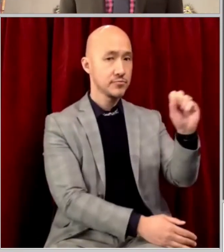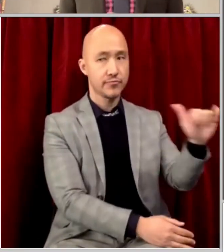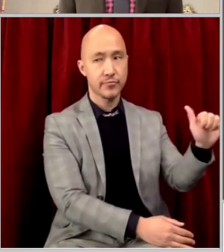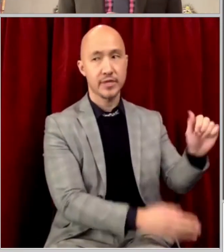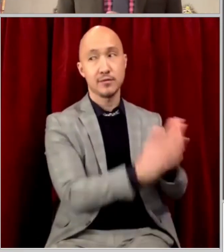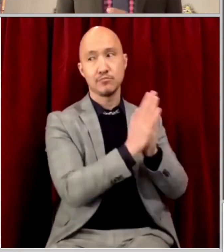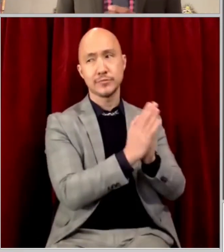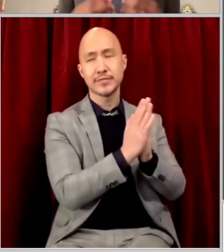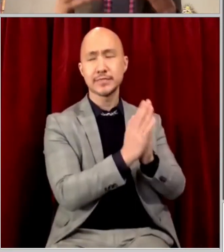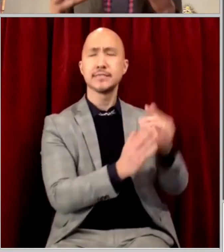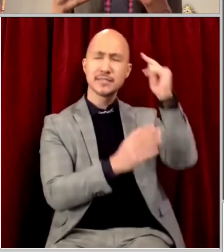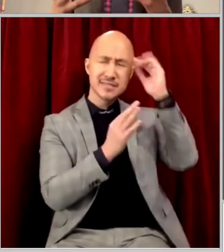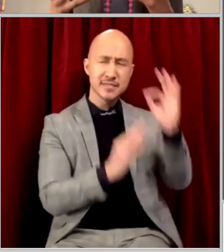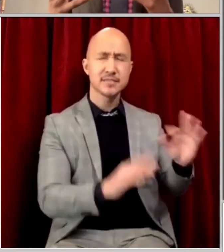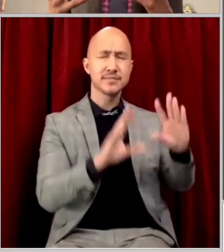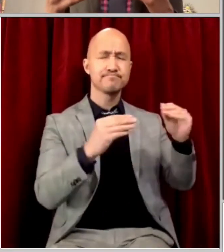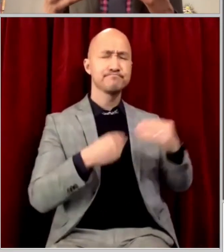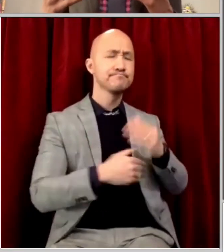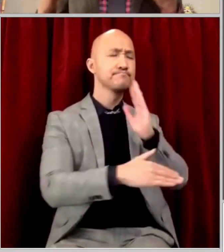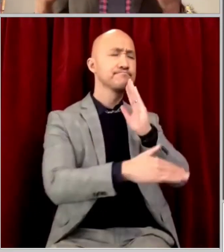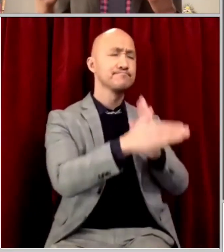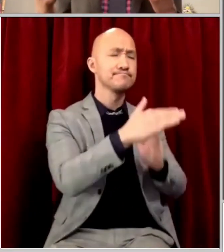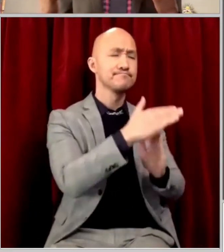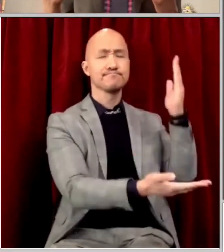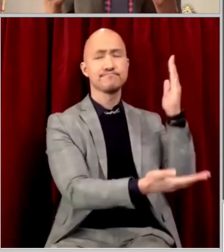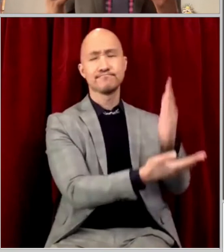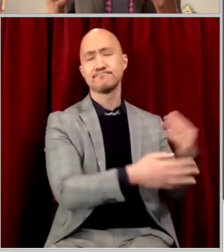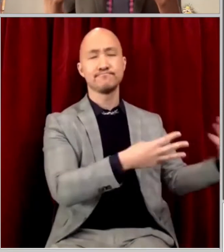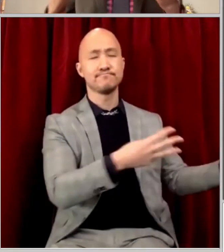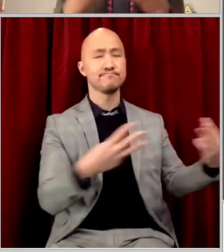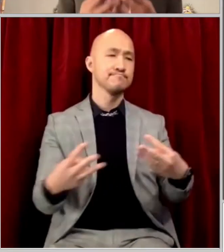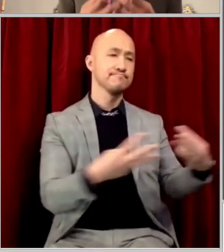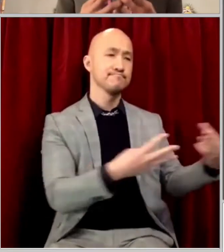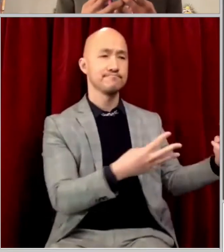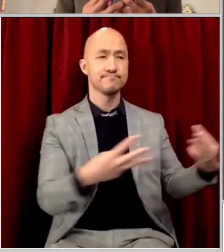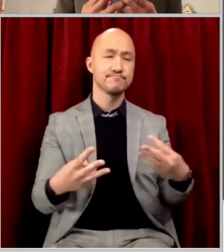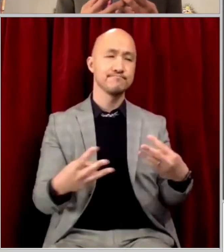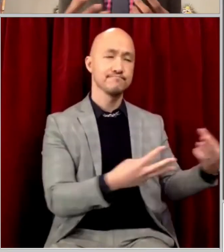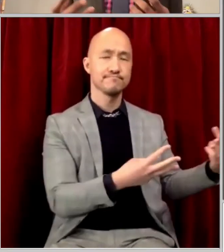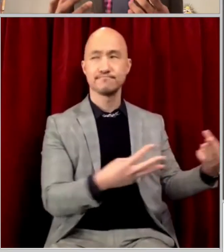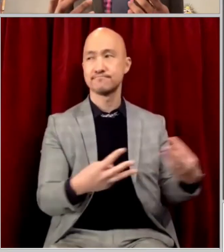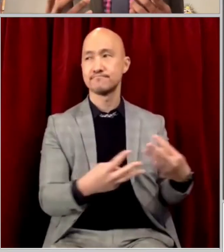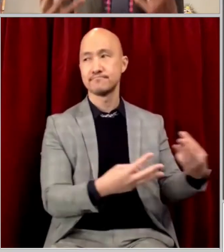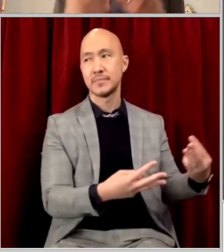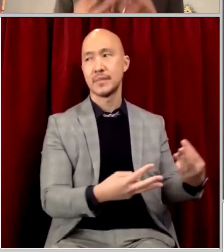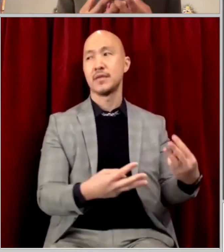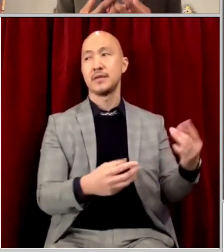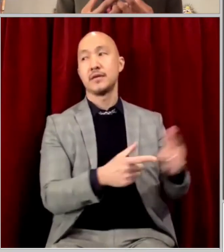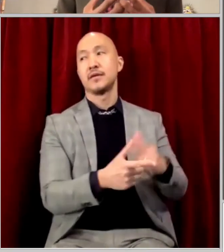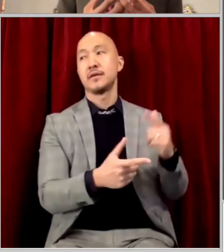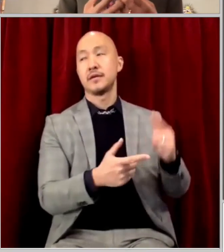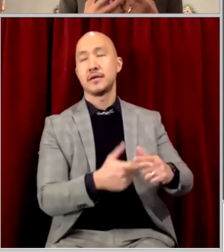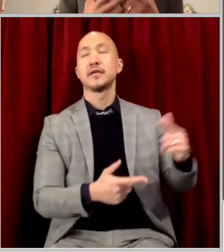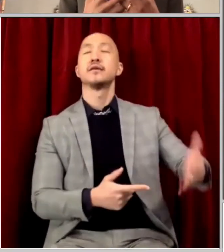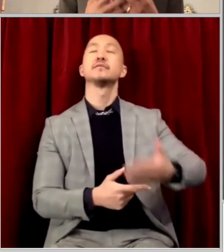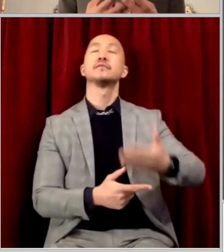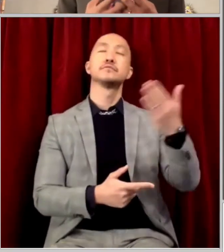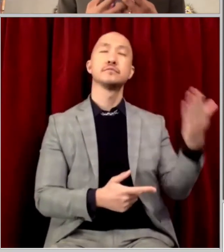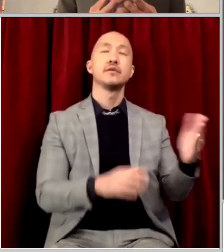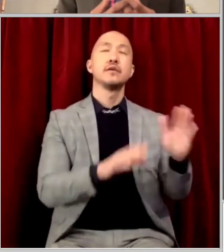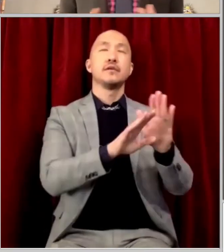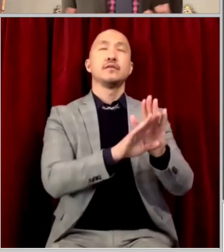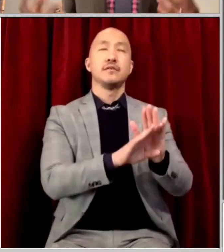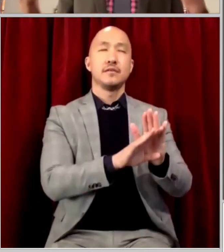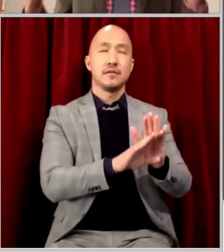all sides, and you will help this war come to an end, that there might be peace, which would give